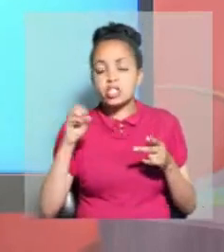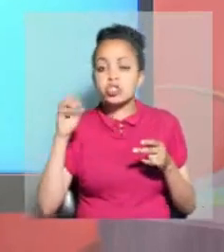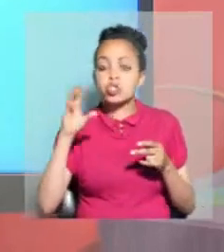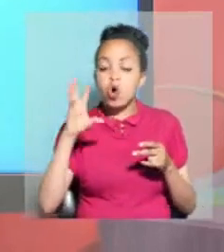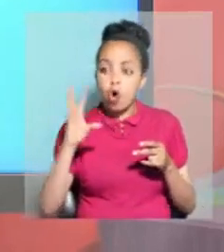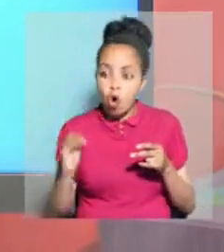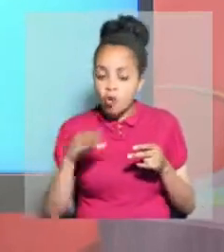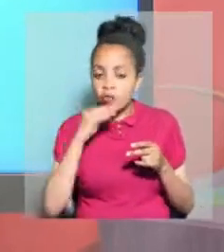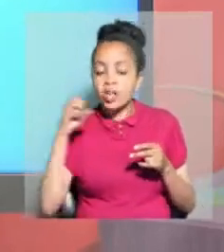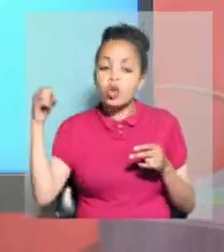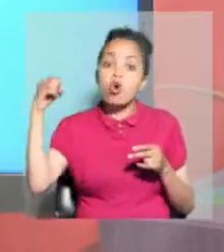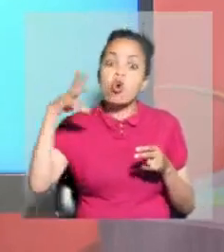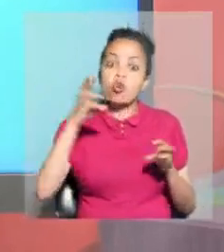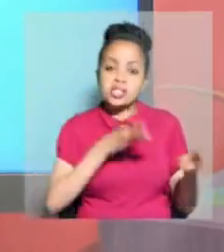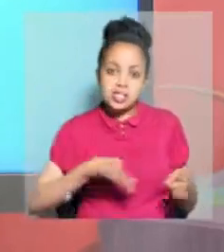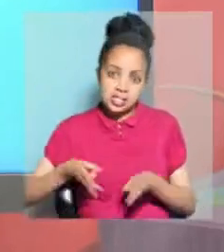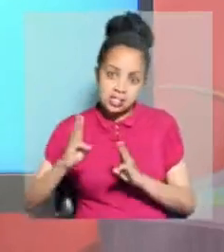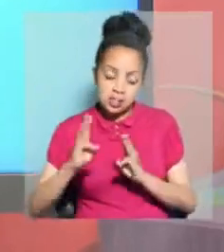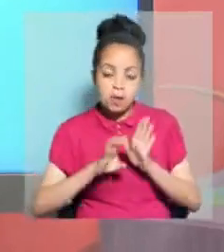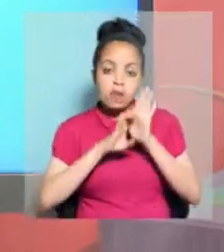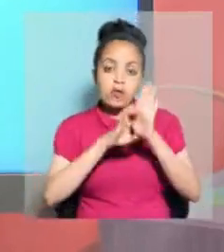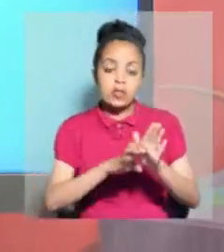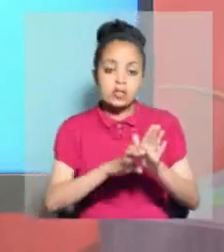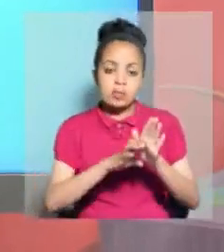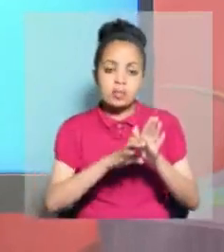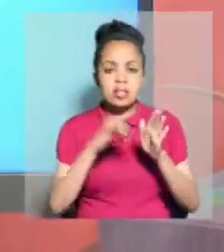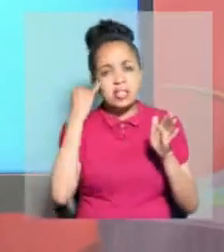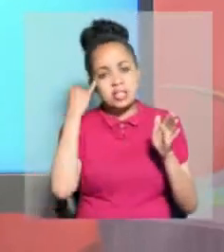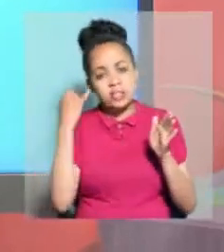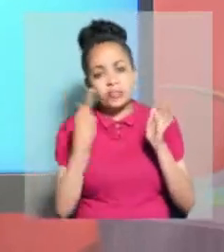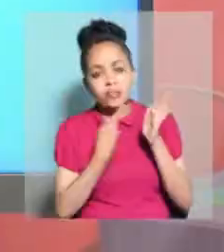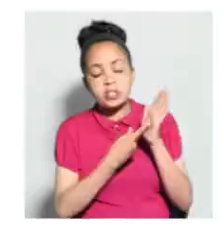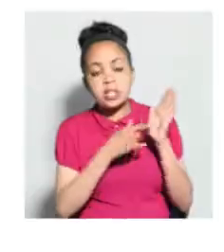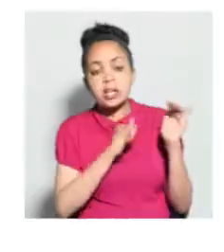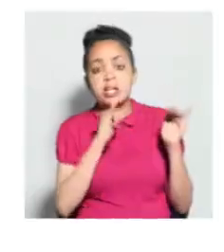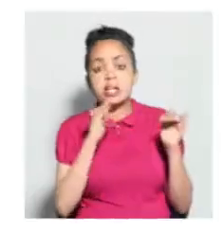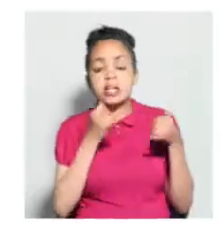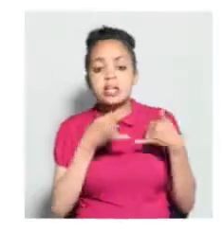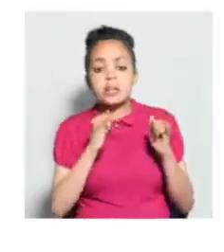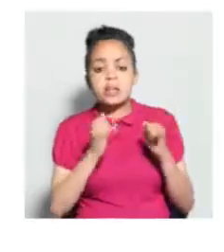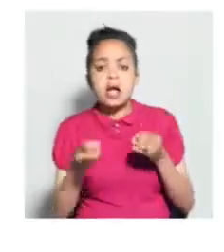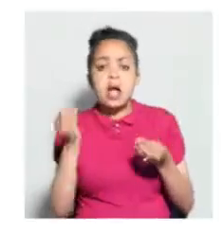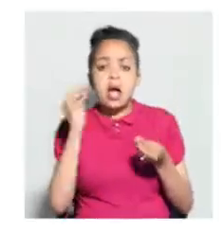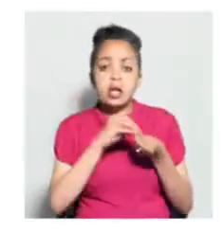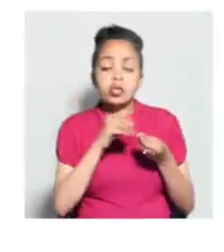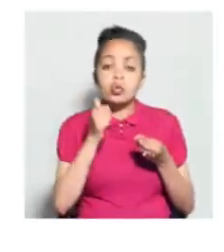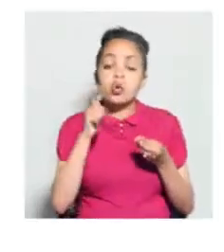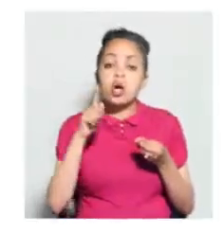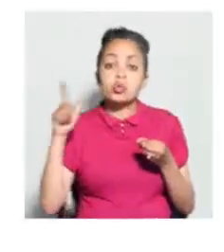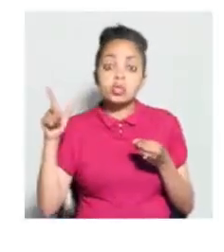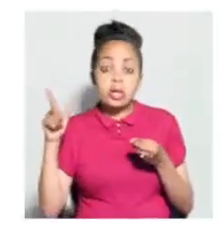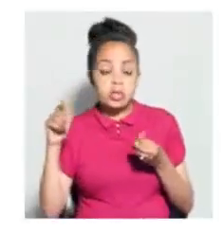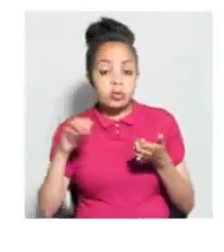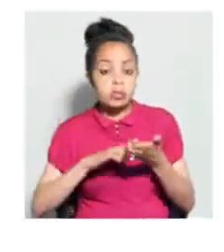system and again on system. For example, if this like inhibitor added to that of allosteric site of